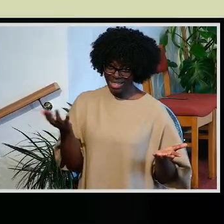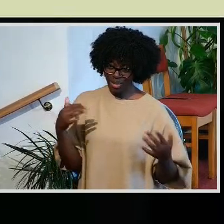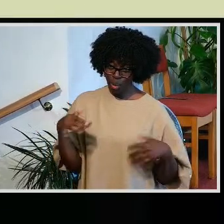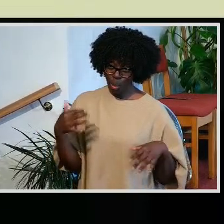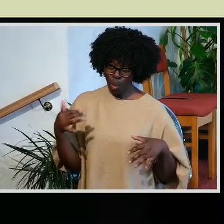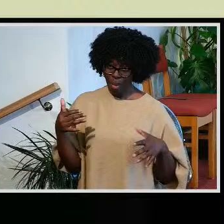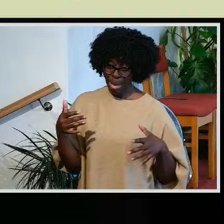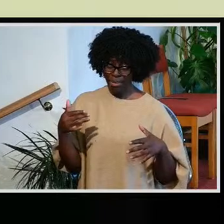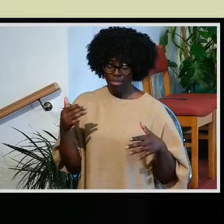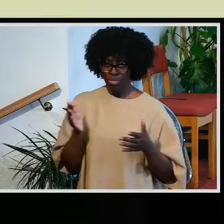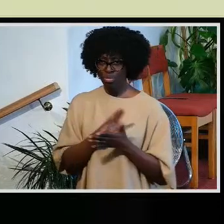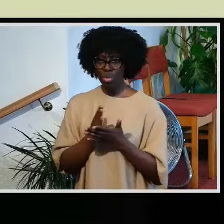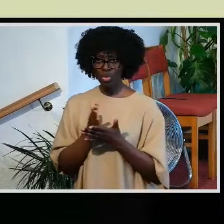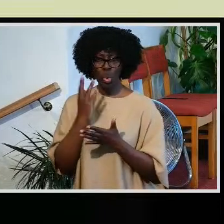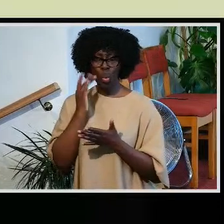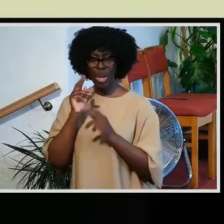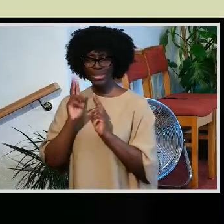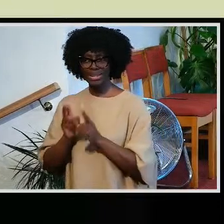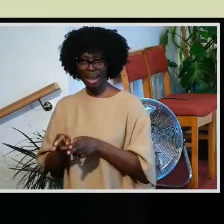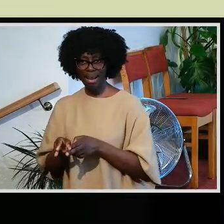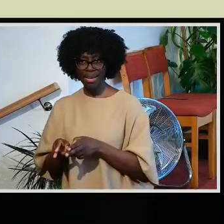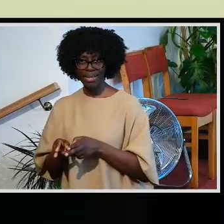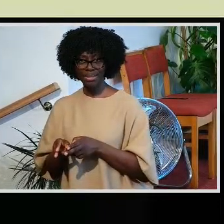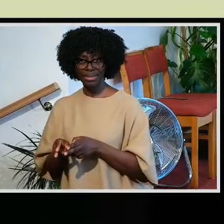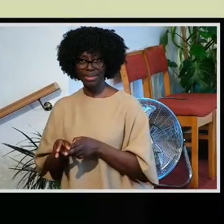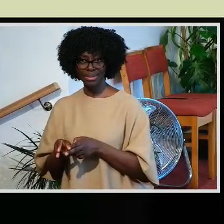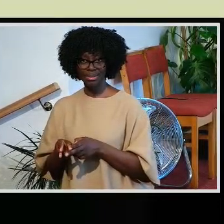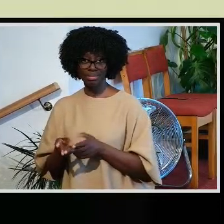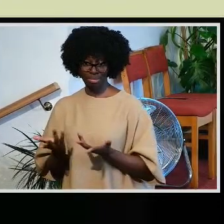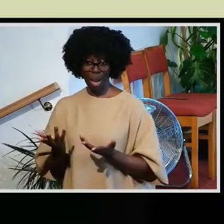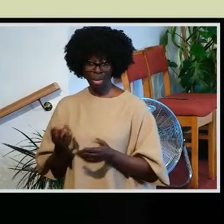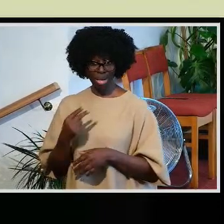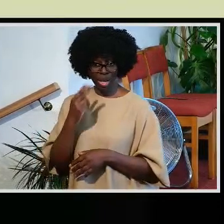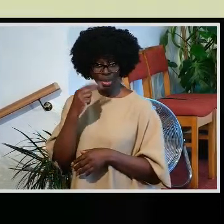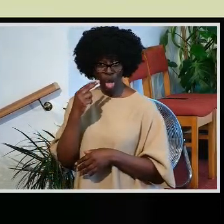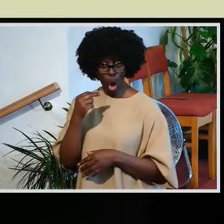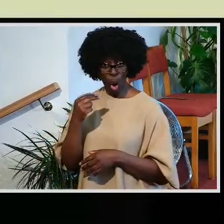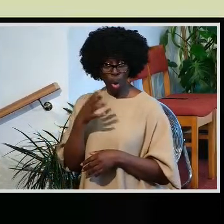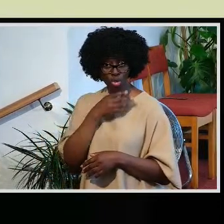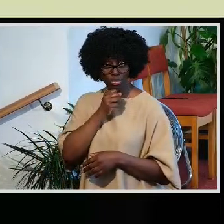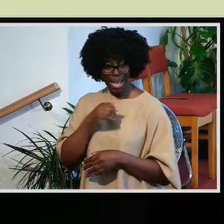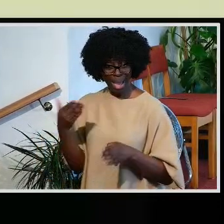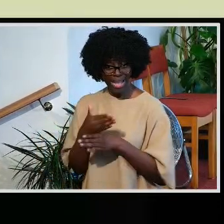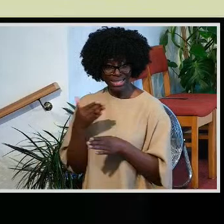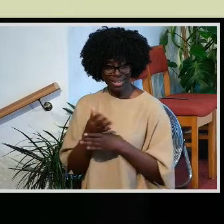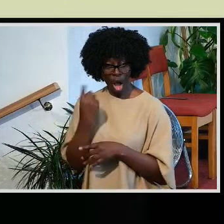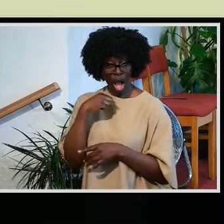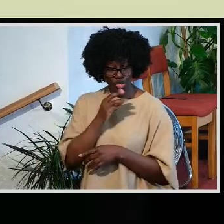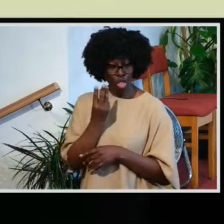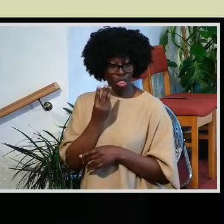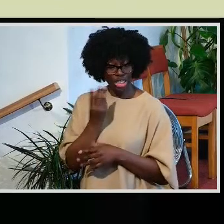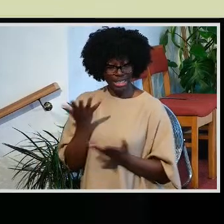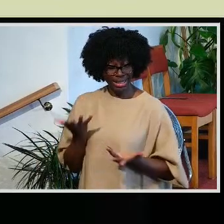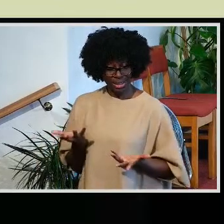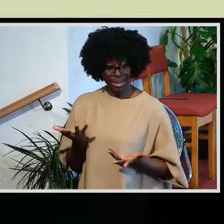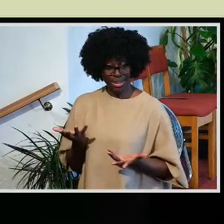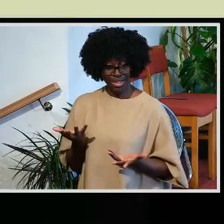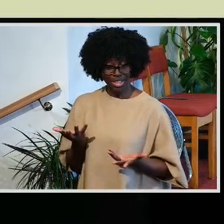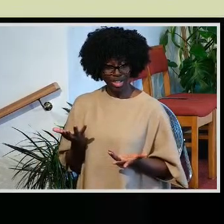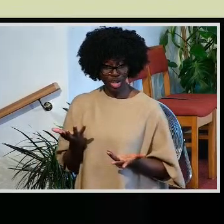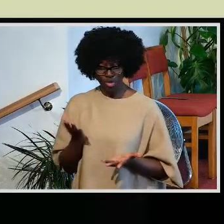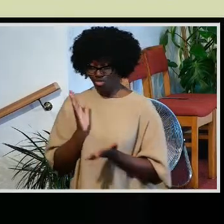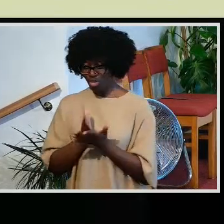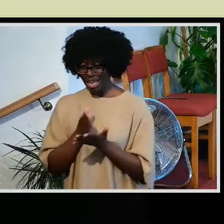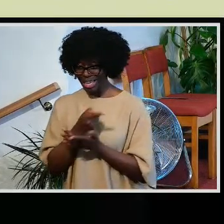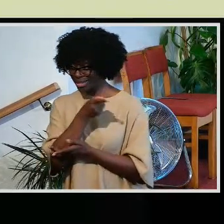age he died at, but he was an old gentleman who was very active, as you can see. And so so you can be active